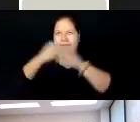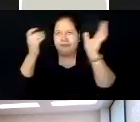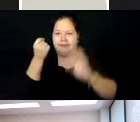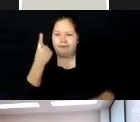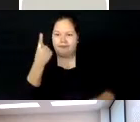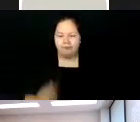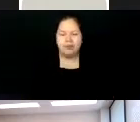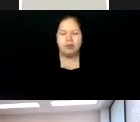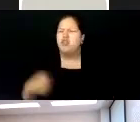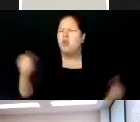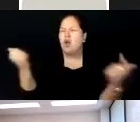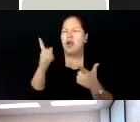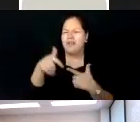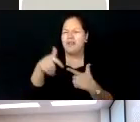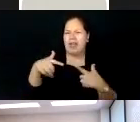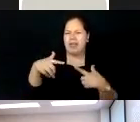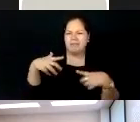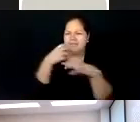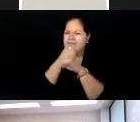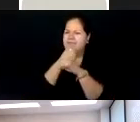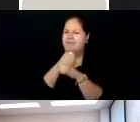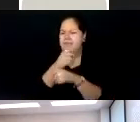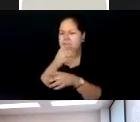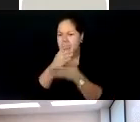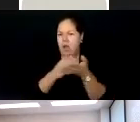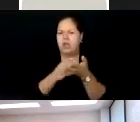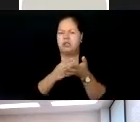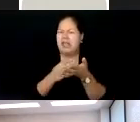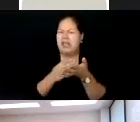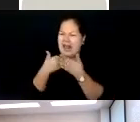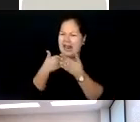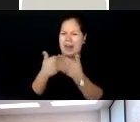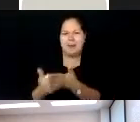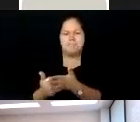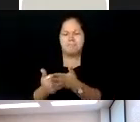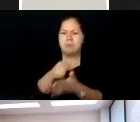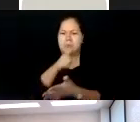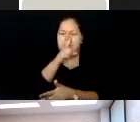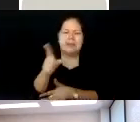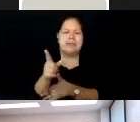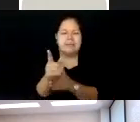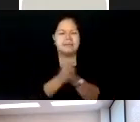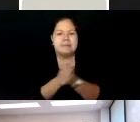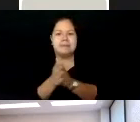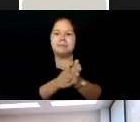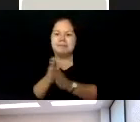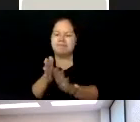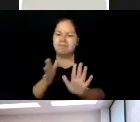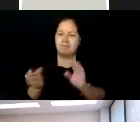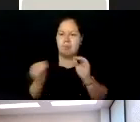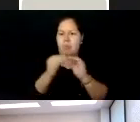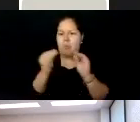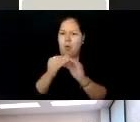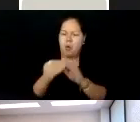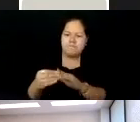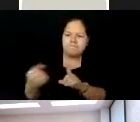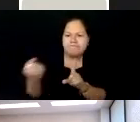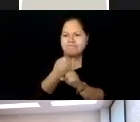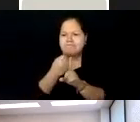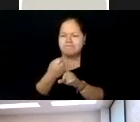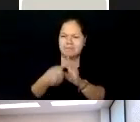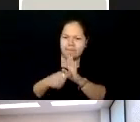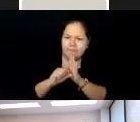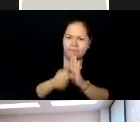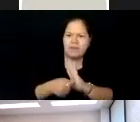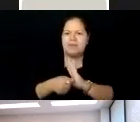overview pieces that I really think do bring these pieces to life far more effectively and impactfully than a table